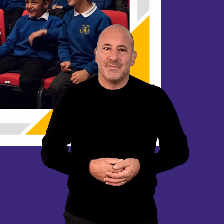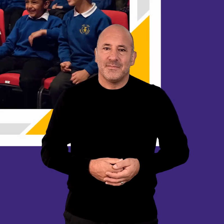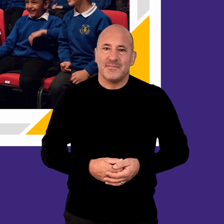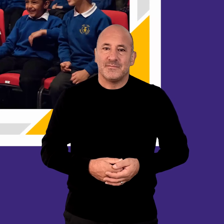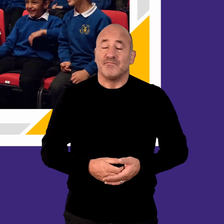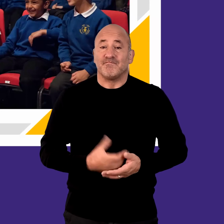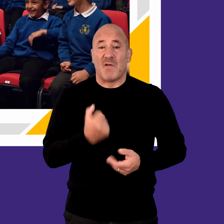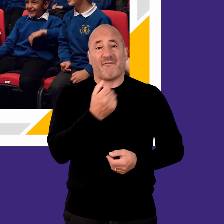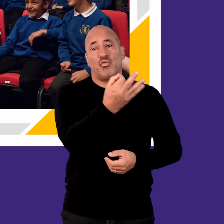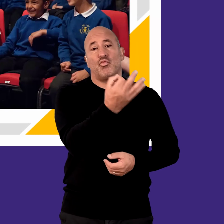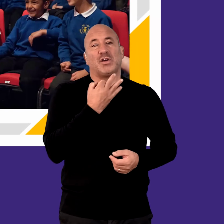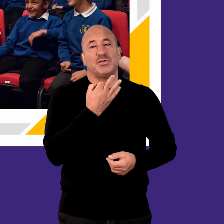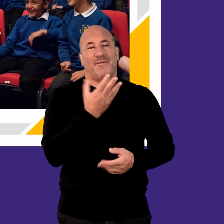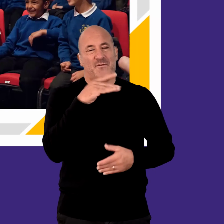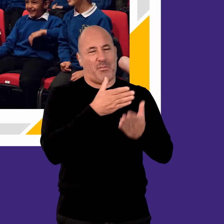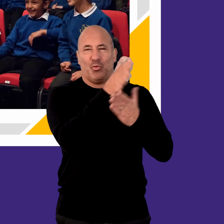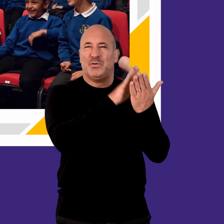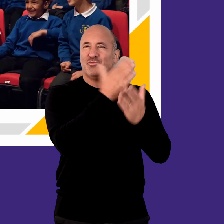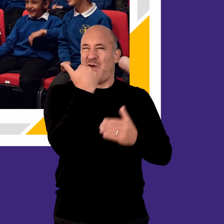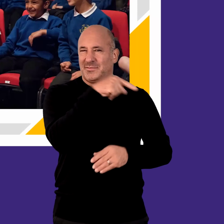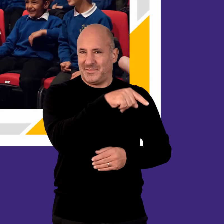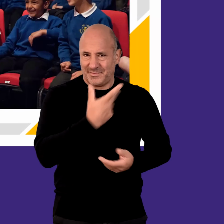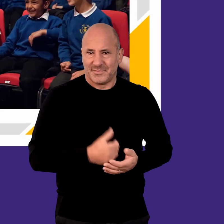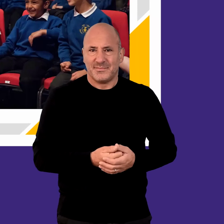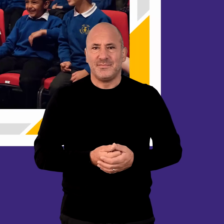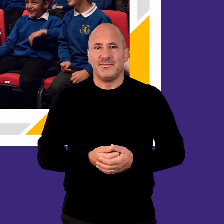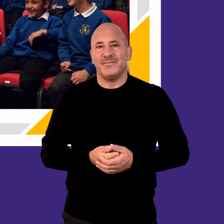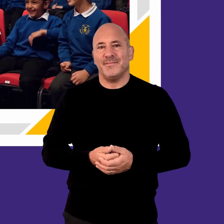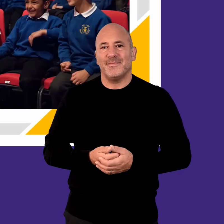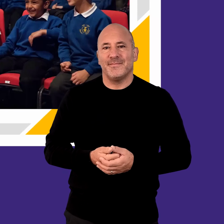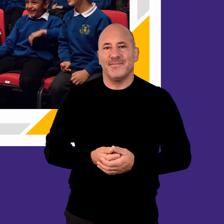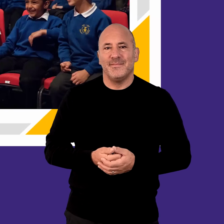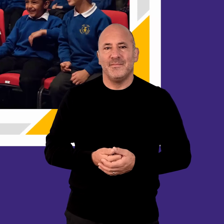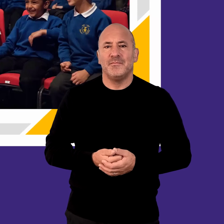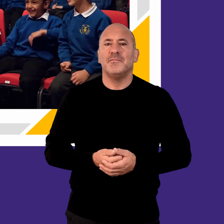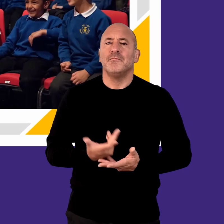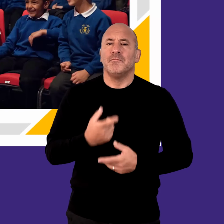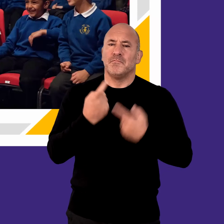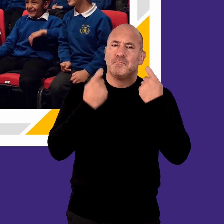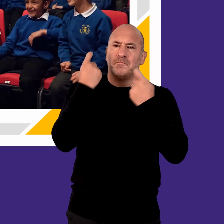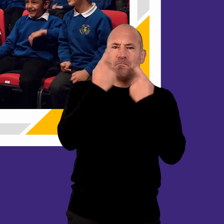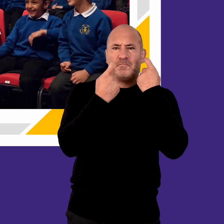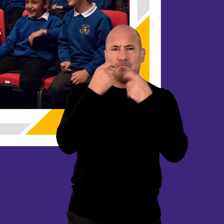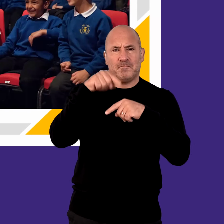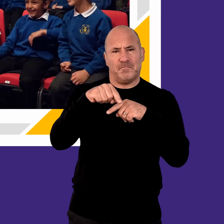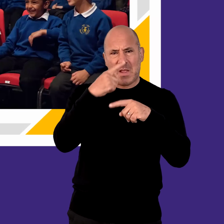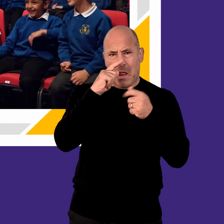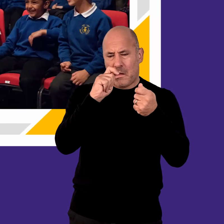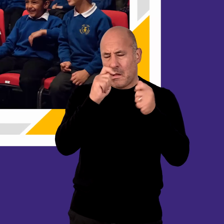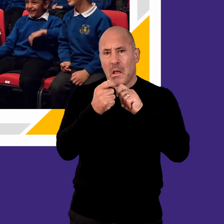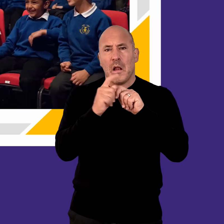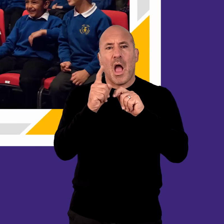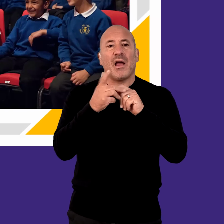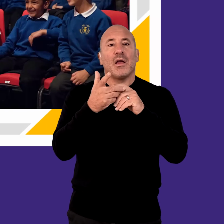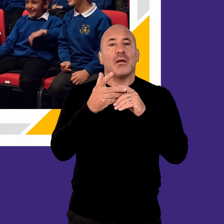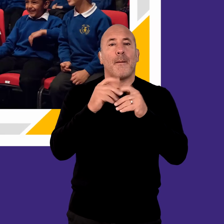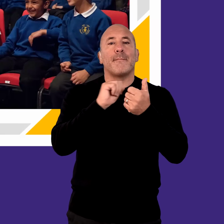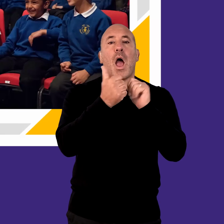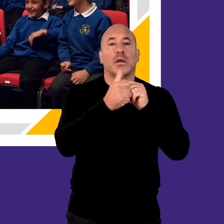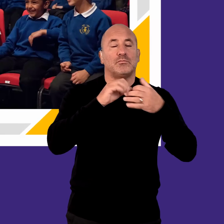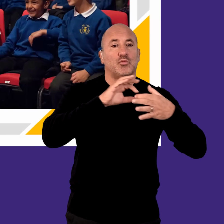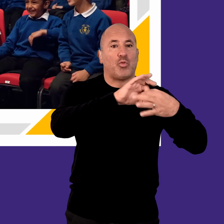We do have a question in the chat from Rebecca. Do you have any thoughts on how this might